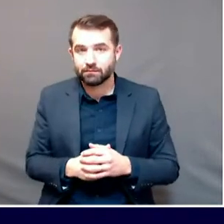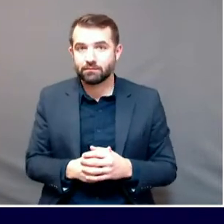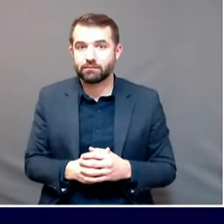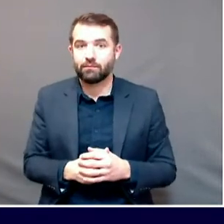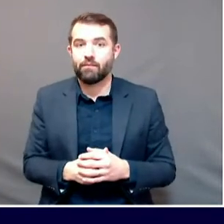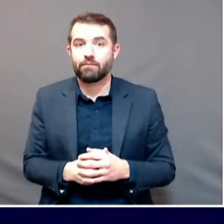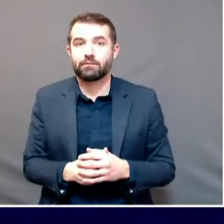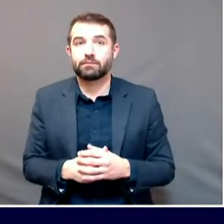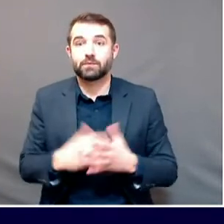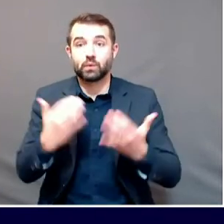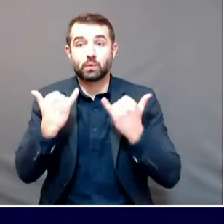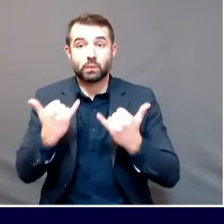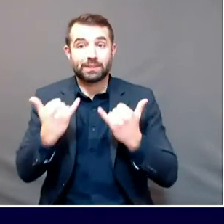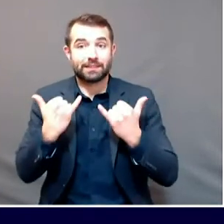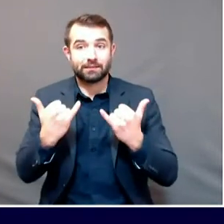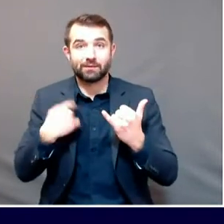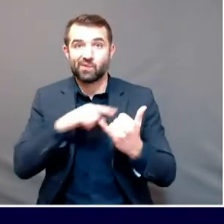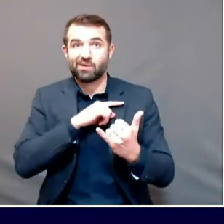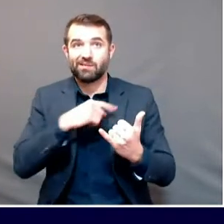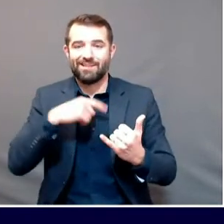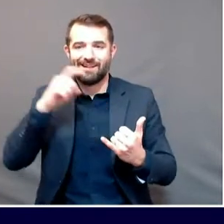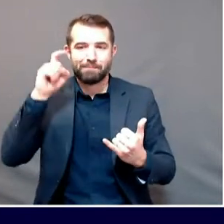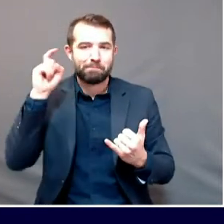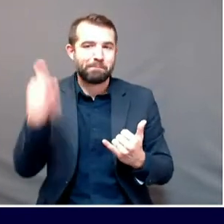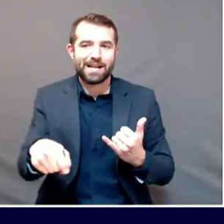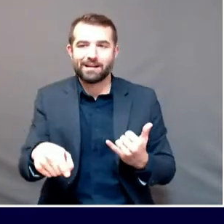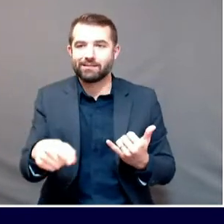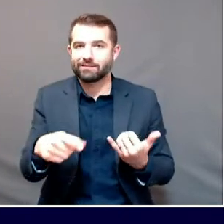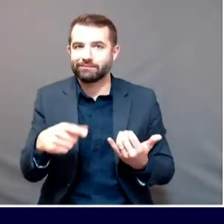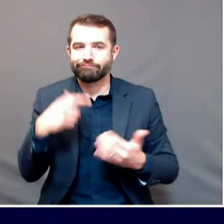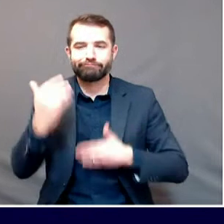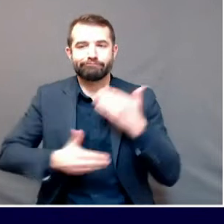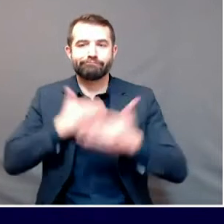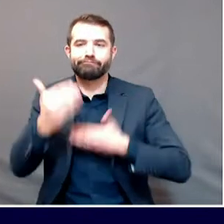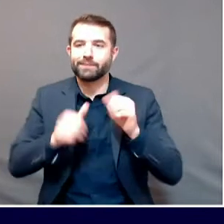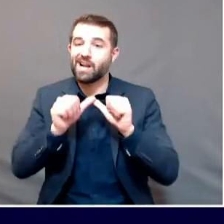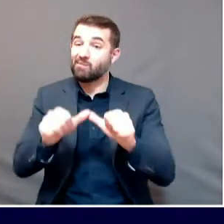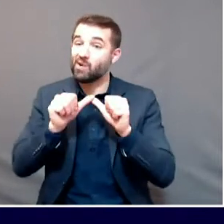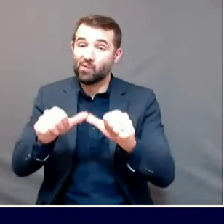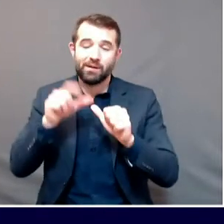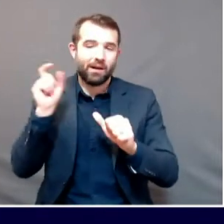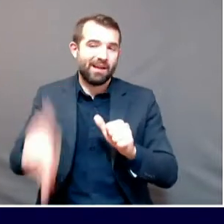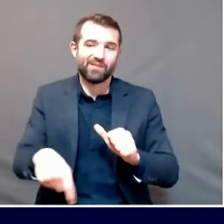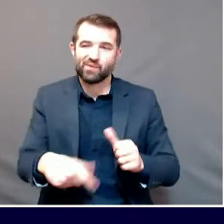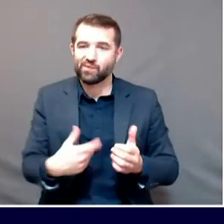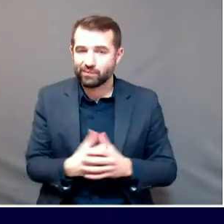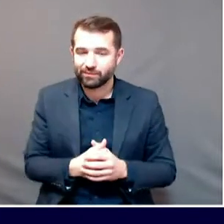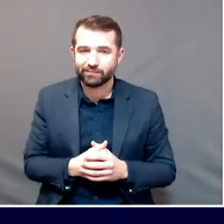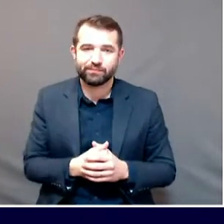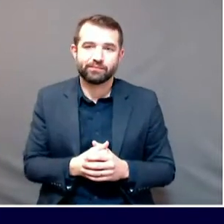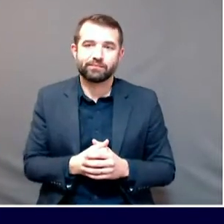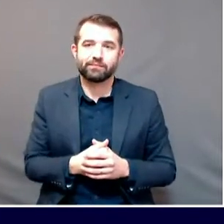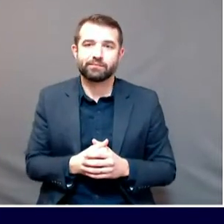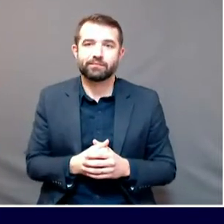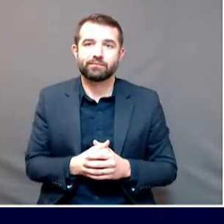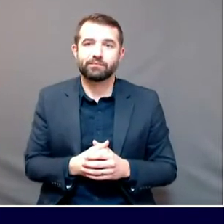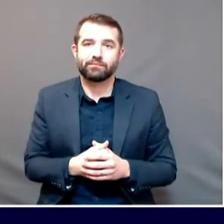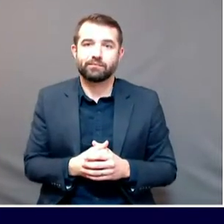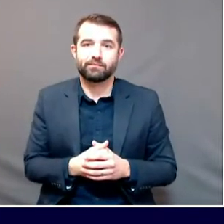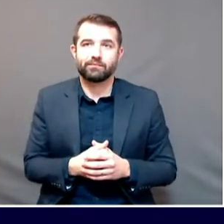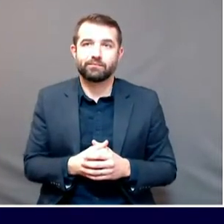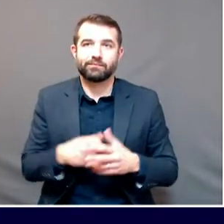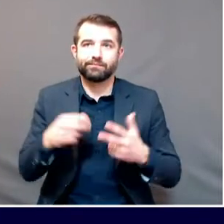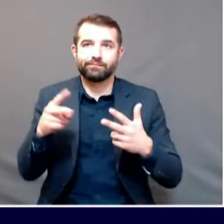we're looking out of the windshield, not the rearview mirror at this point. And two questions about the